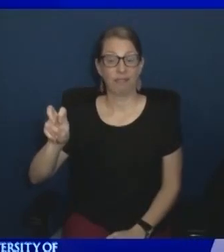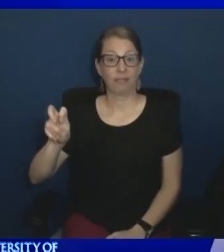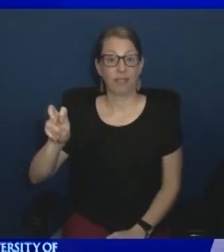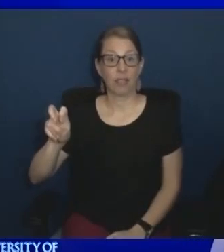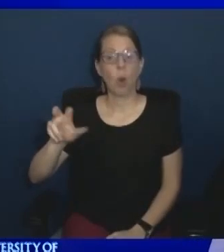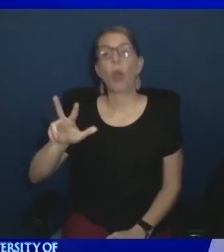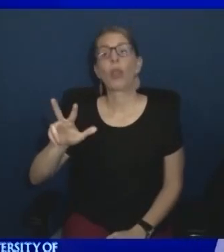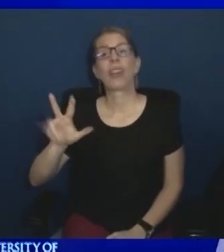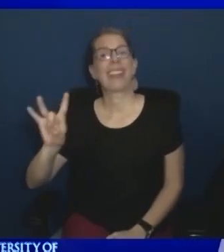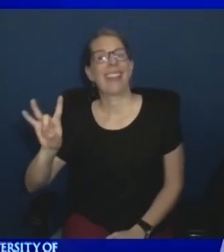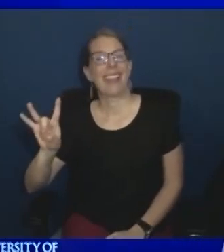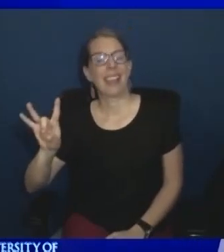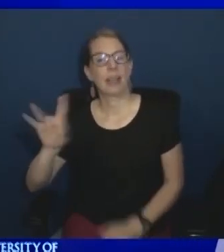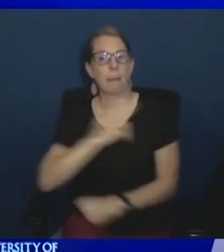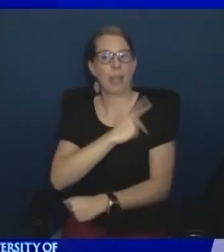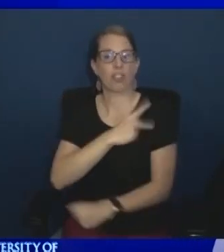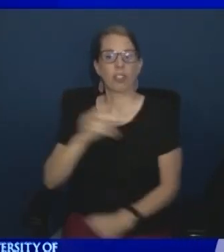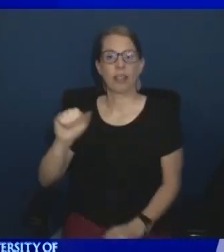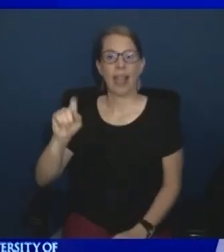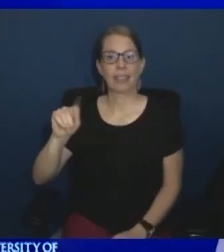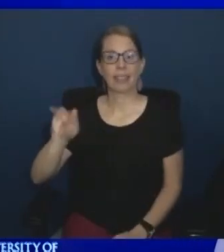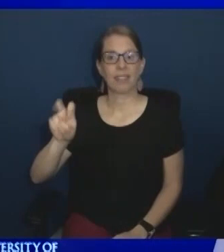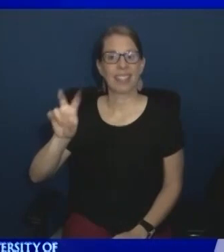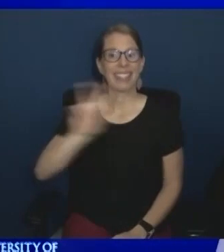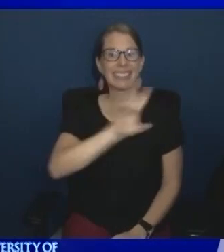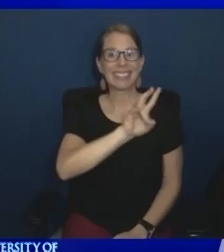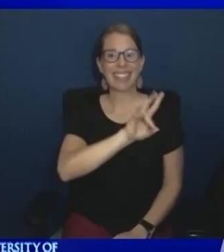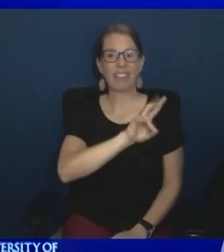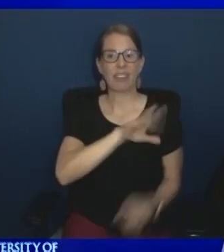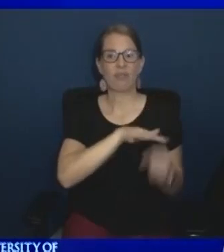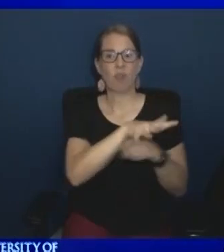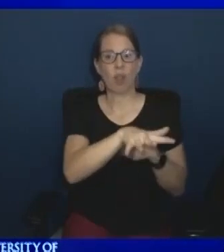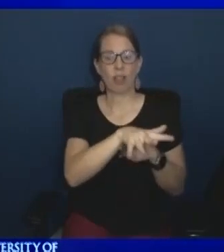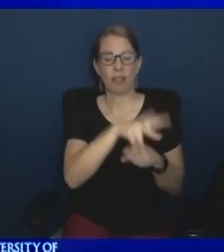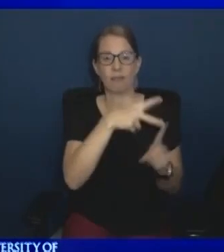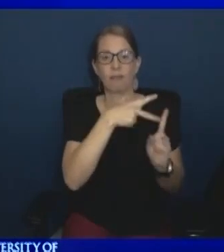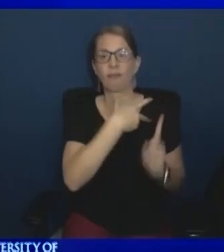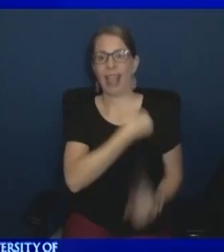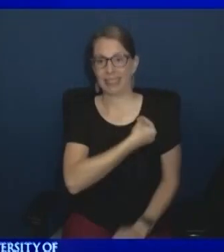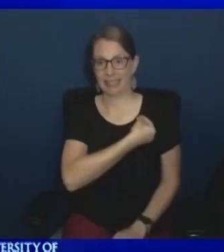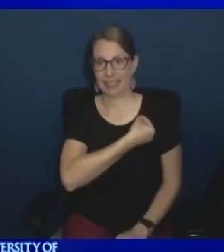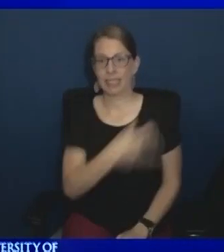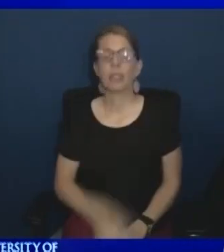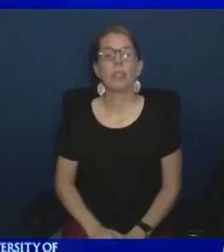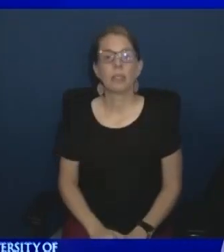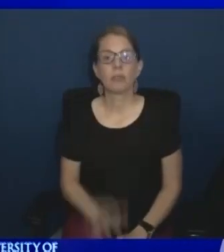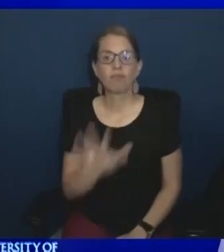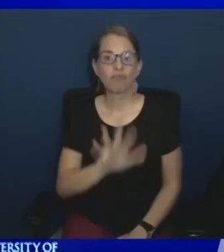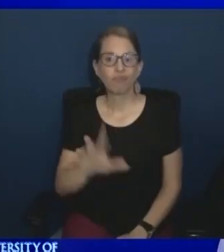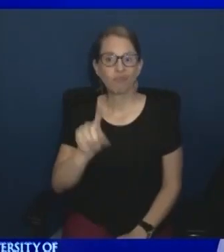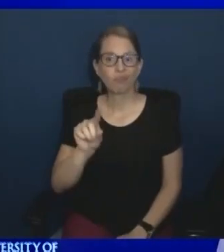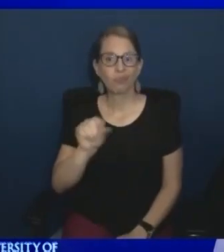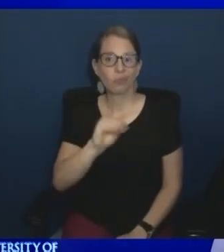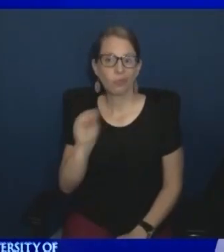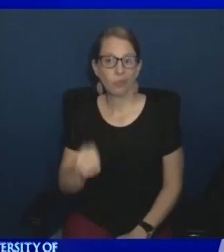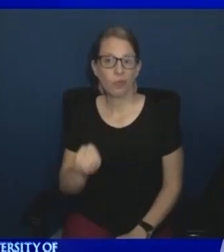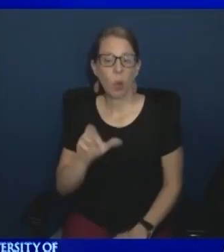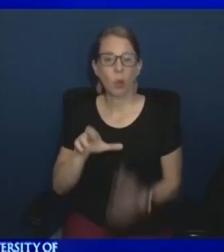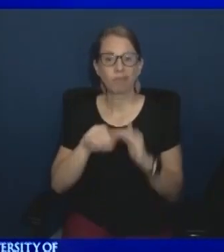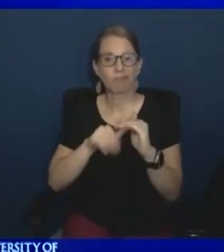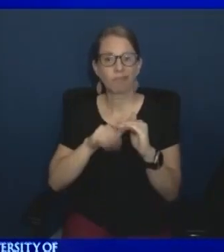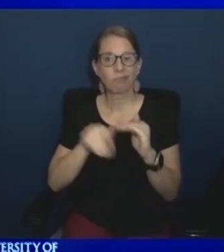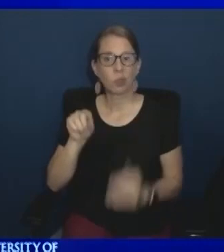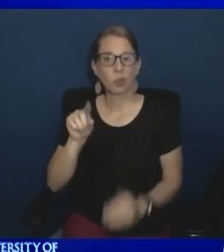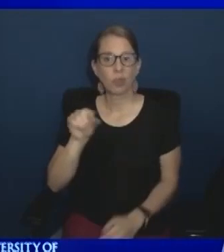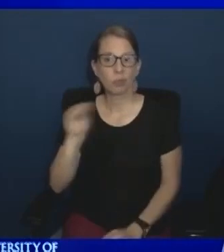patients that are active, 7 of those are fully vaccinated. So again, that's just around 20% or just under 20%, but we've